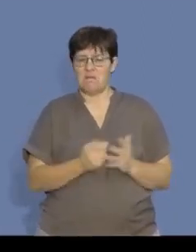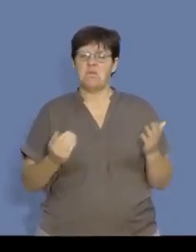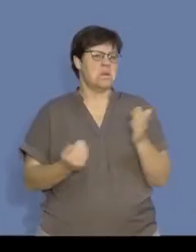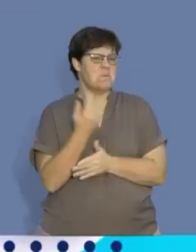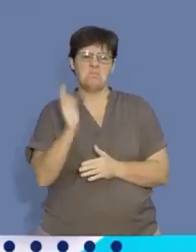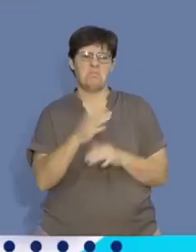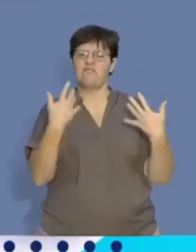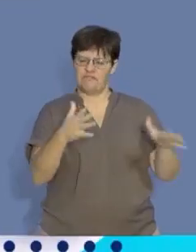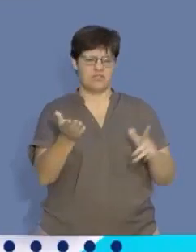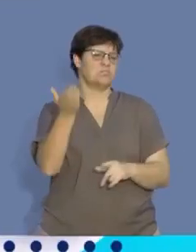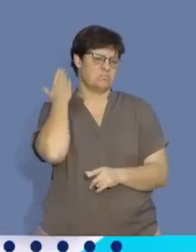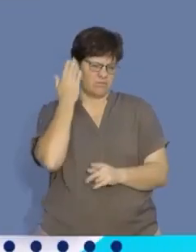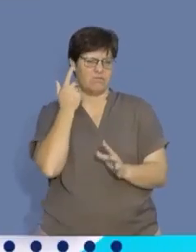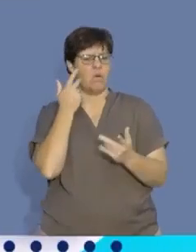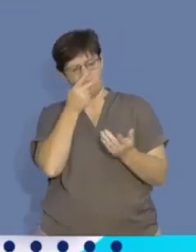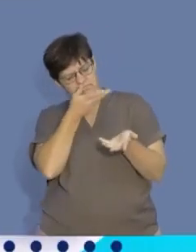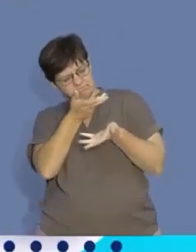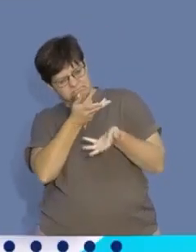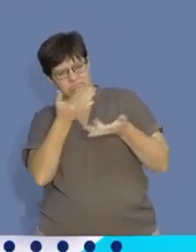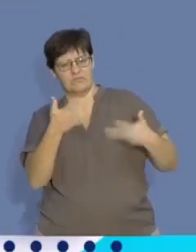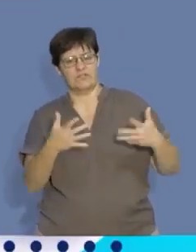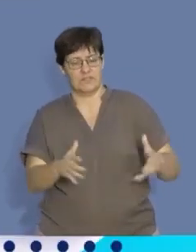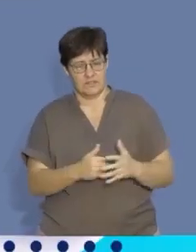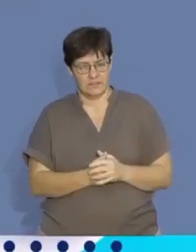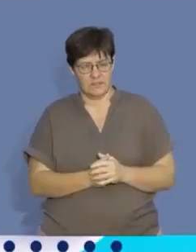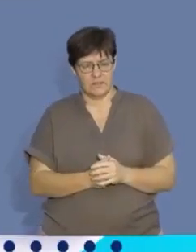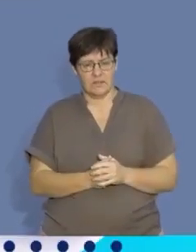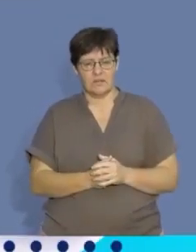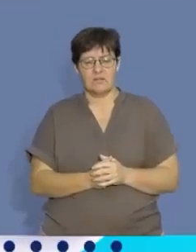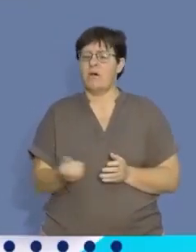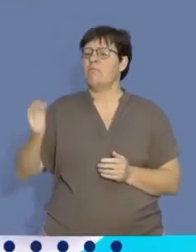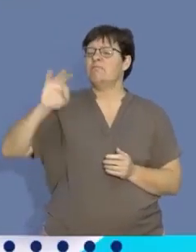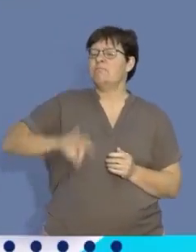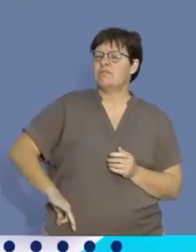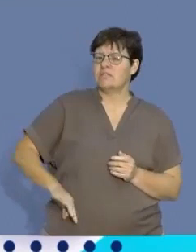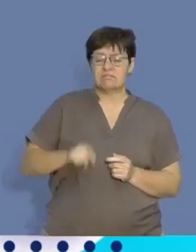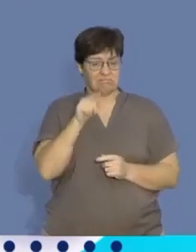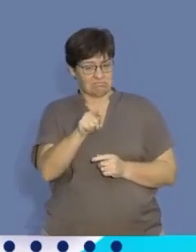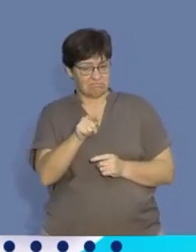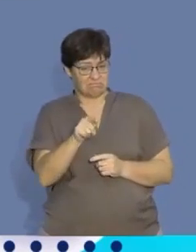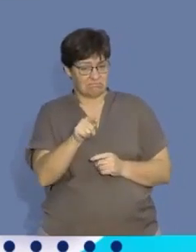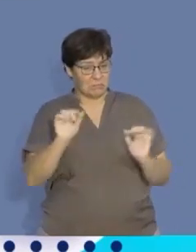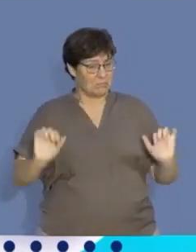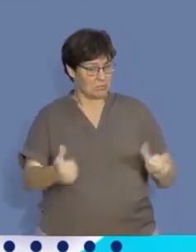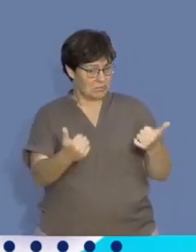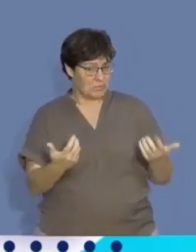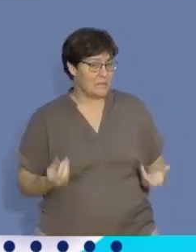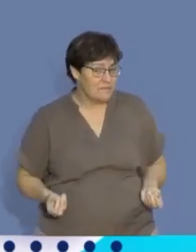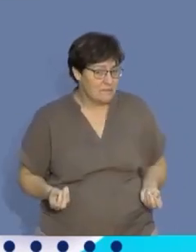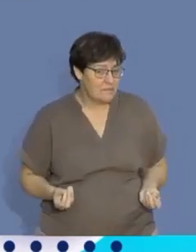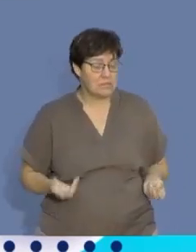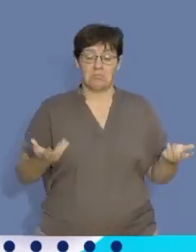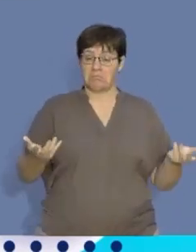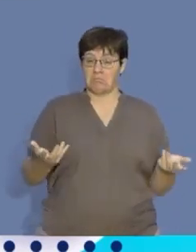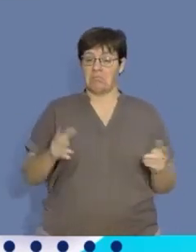something new. We have come across this previously, but how profitable is the business? When you look at